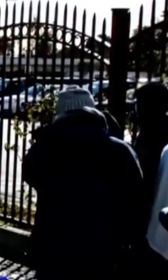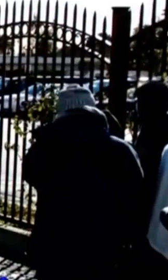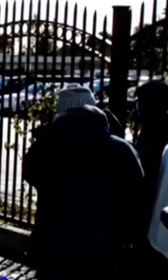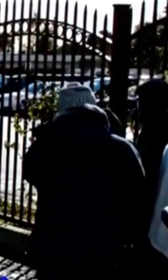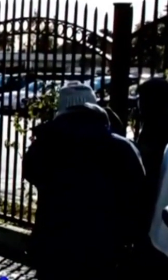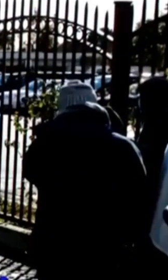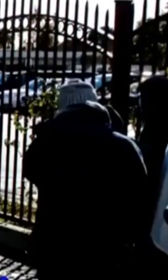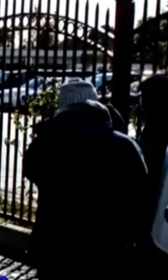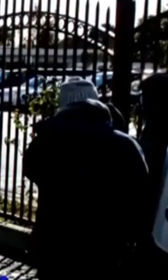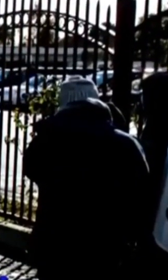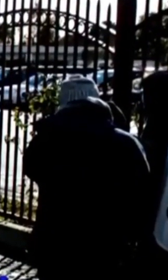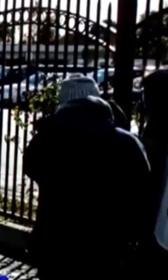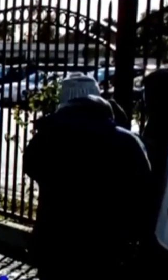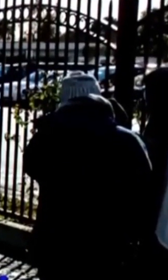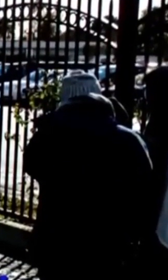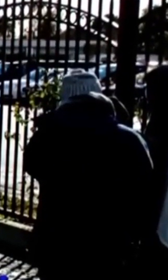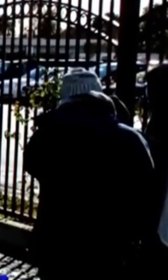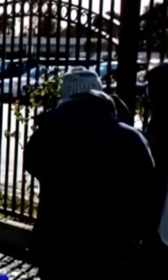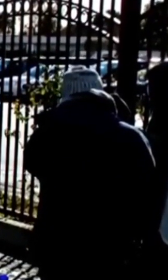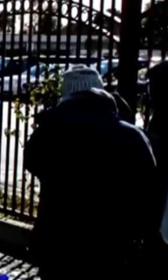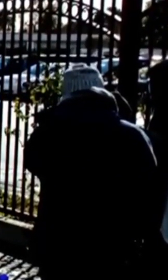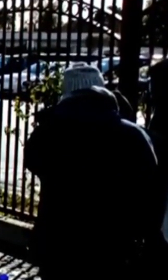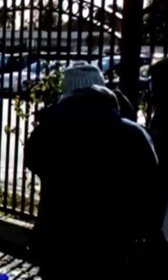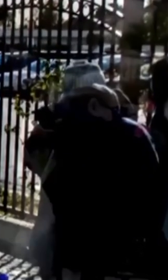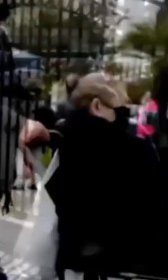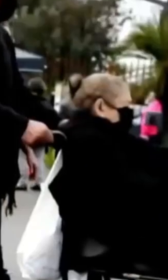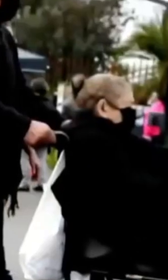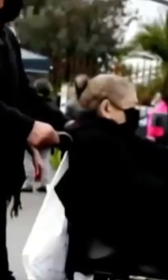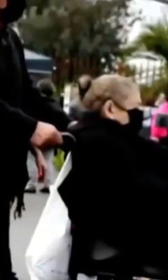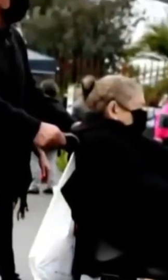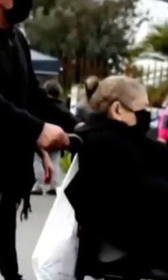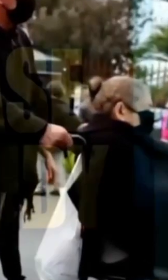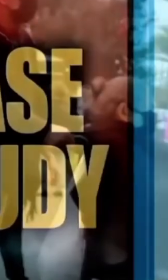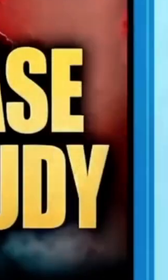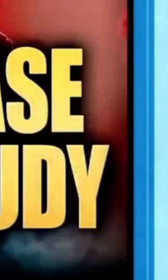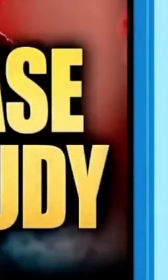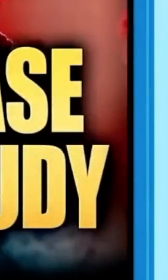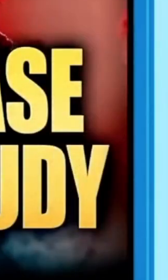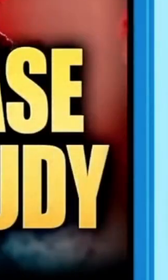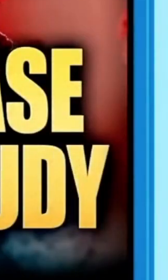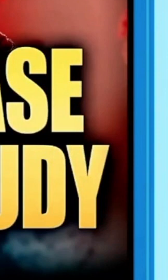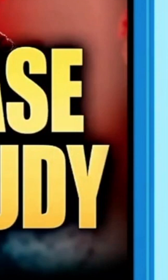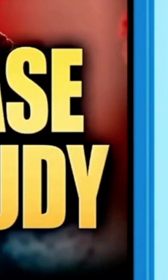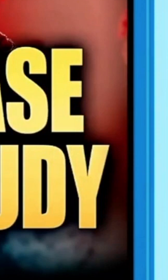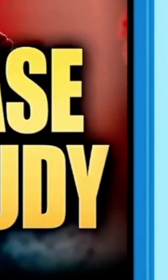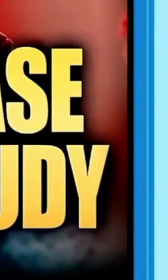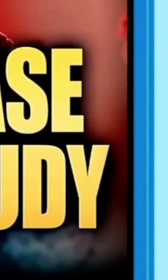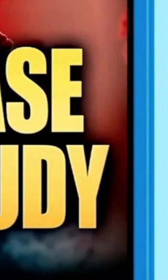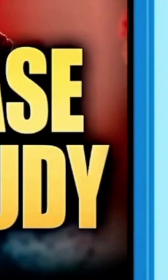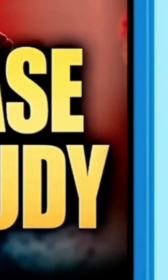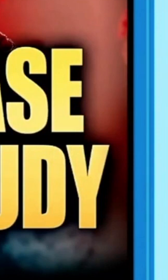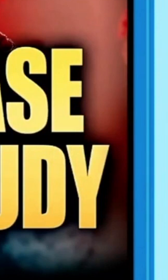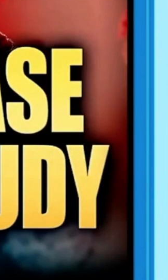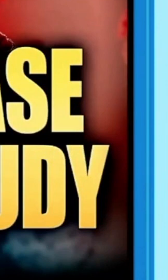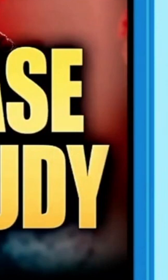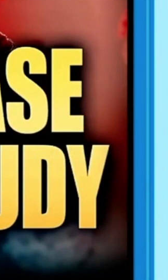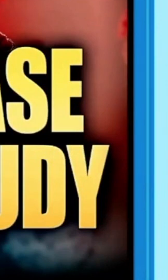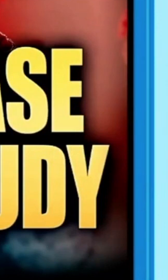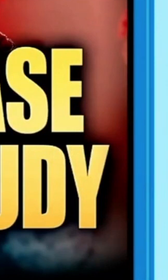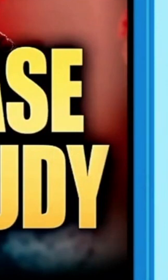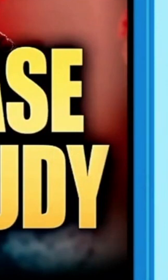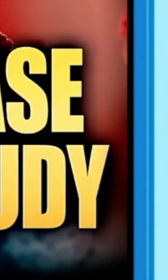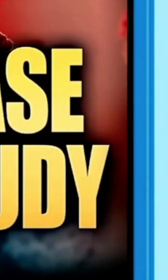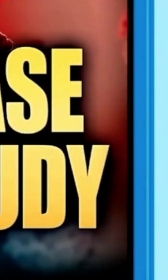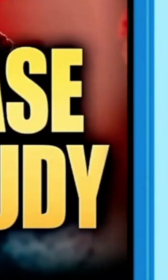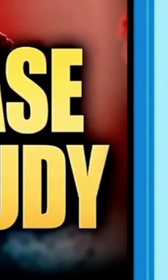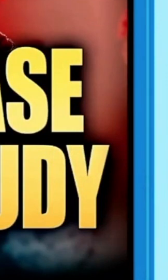You can walk up and get the vaccine on your own 2 feet. What Dr. Abraham and his colleagues have designed here, what his